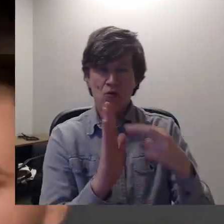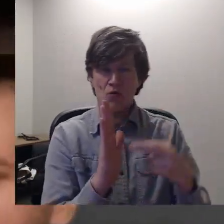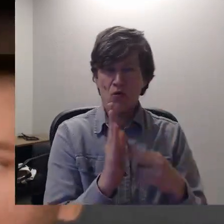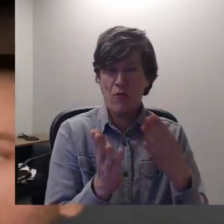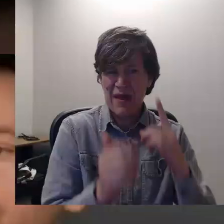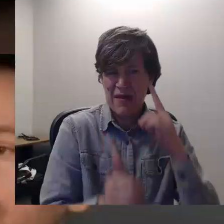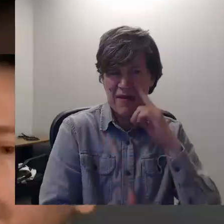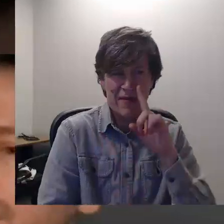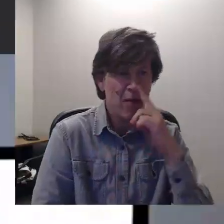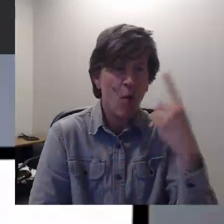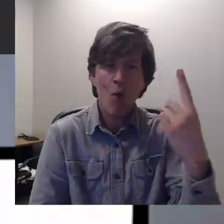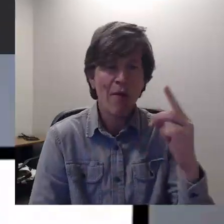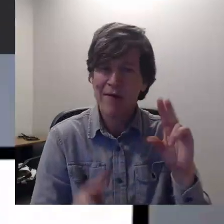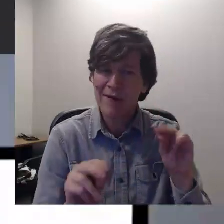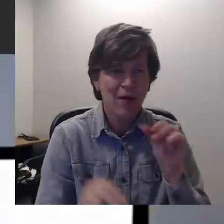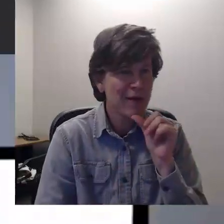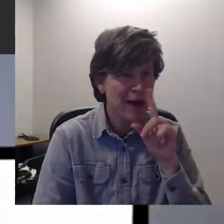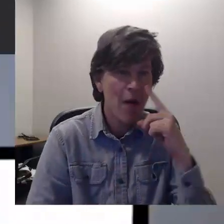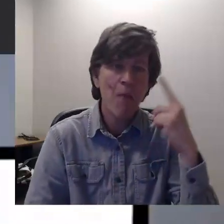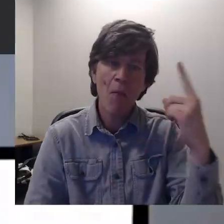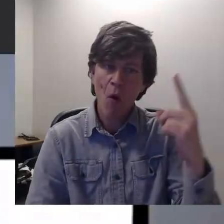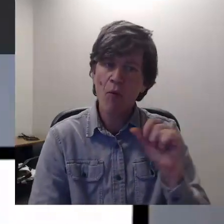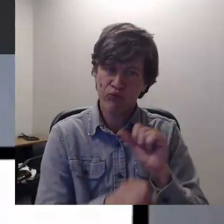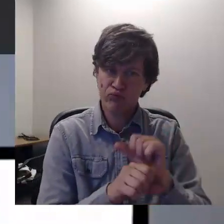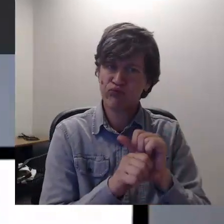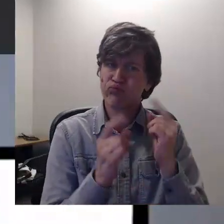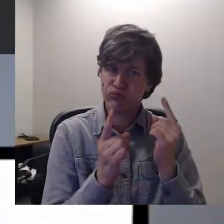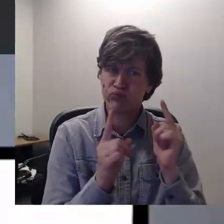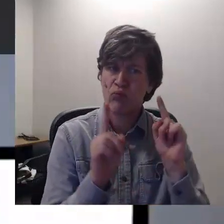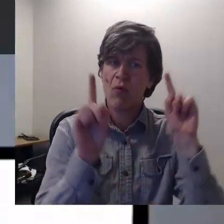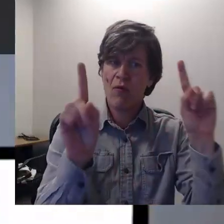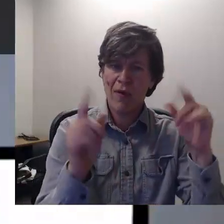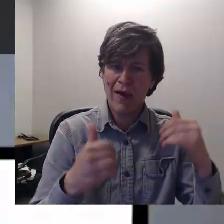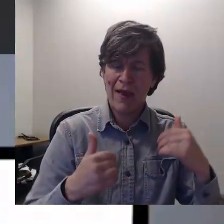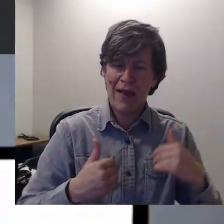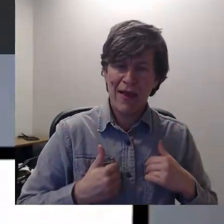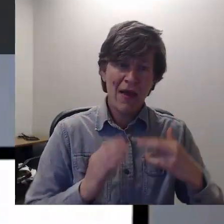It works really effectively. Using a framework like the rule of thirds gives you this design